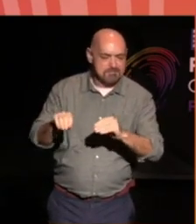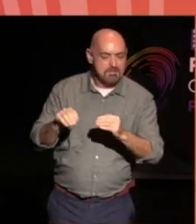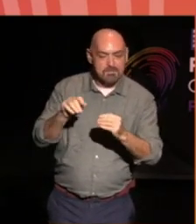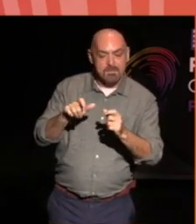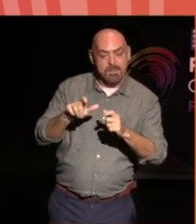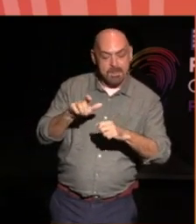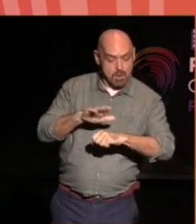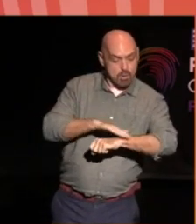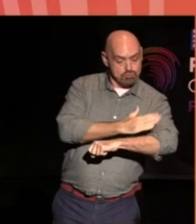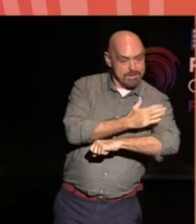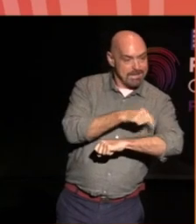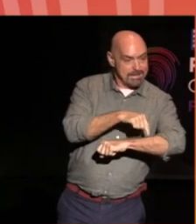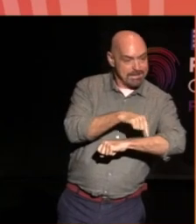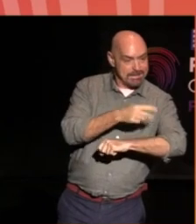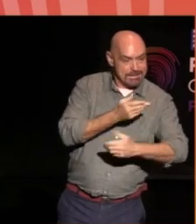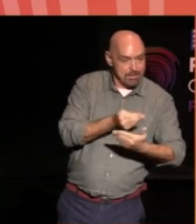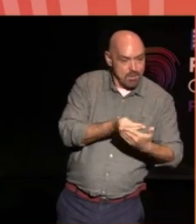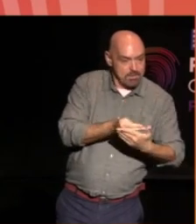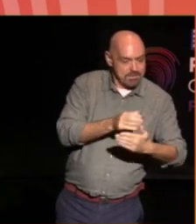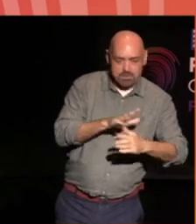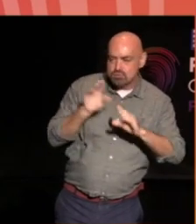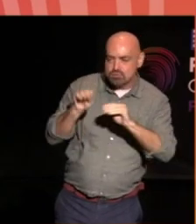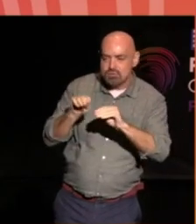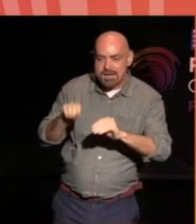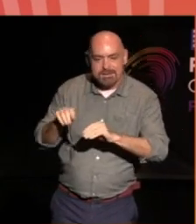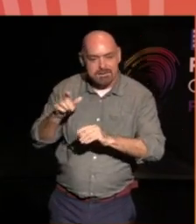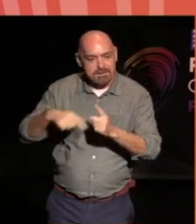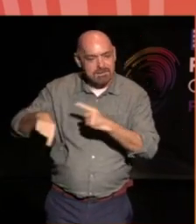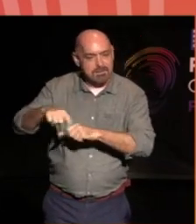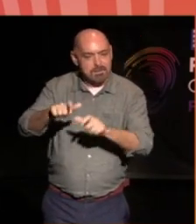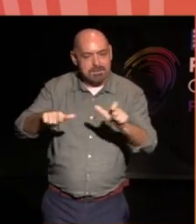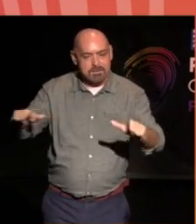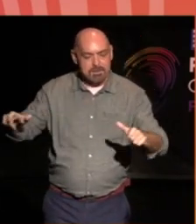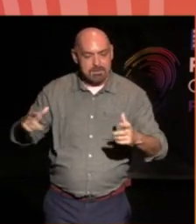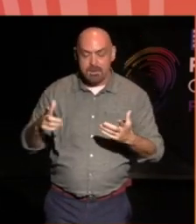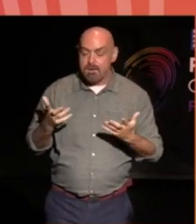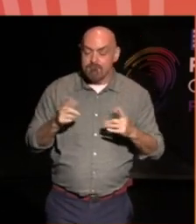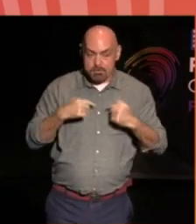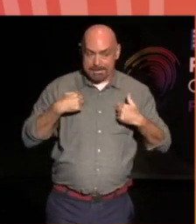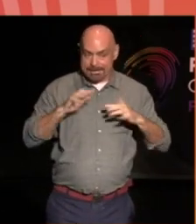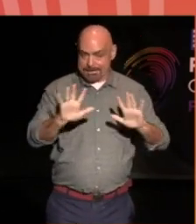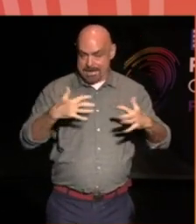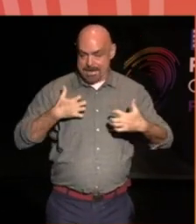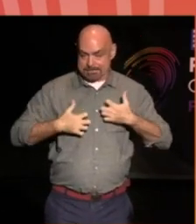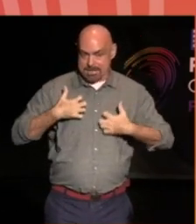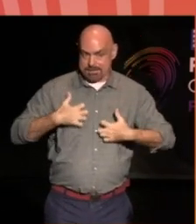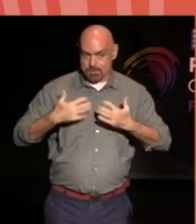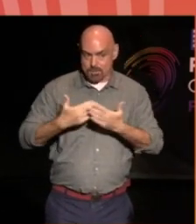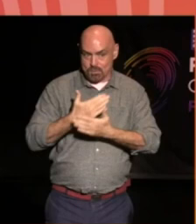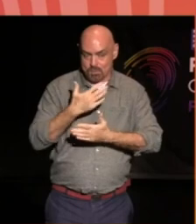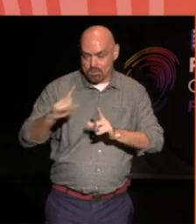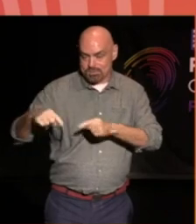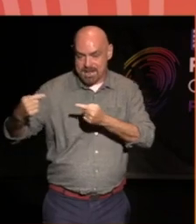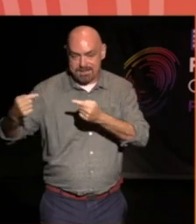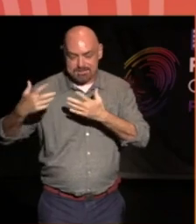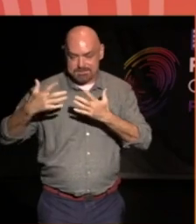green recovery, in the green economy, training people to meet, you know, these exciting new challenges, by the way. I